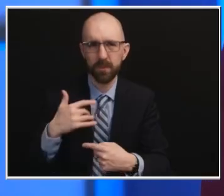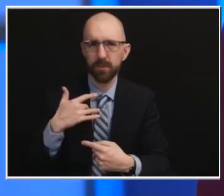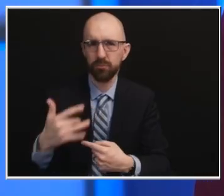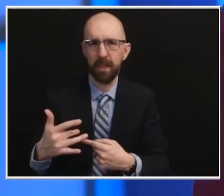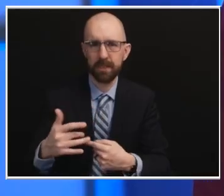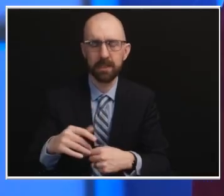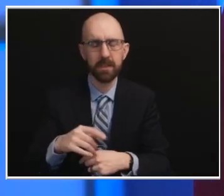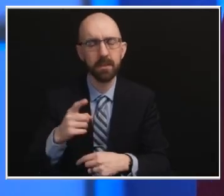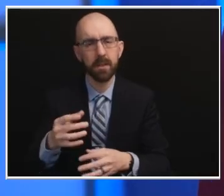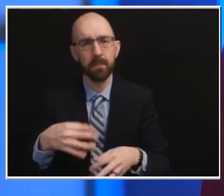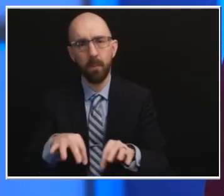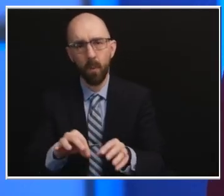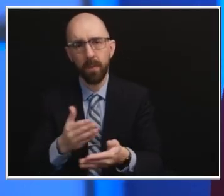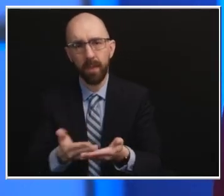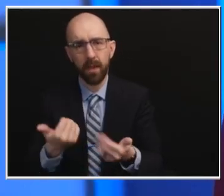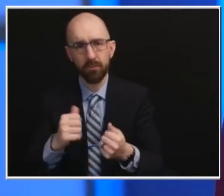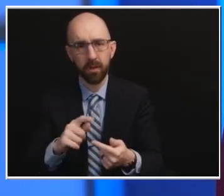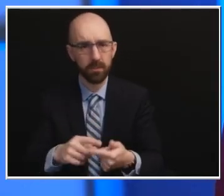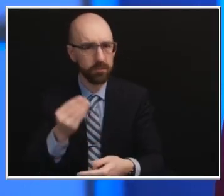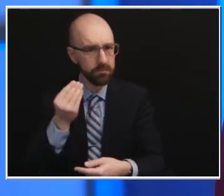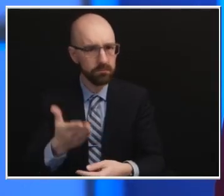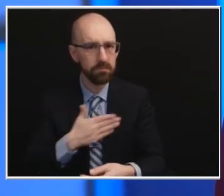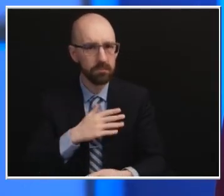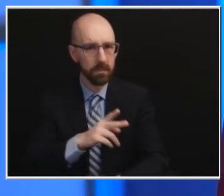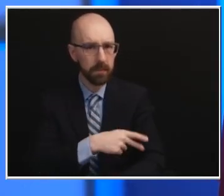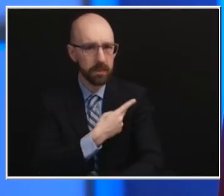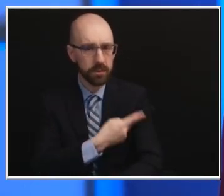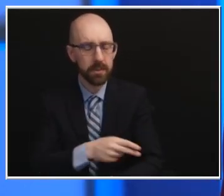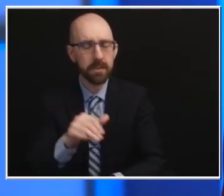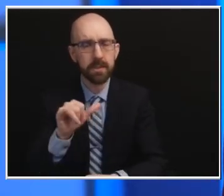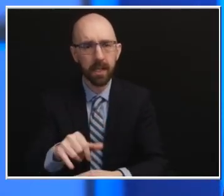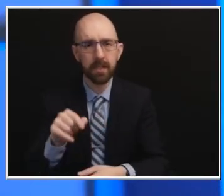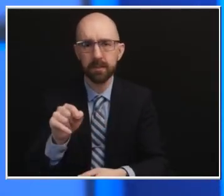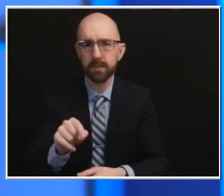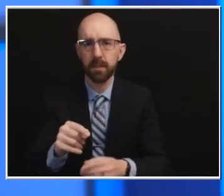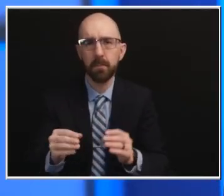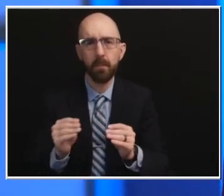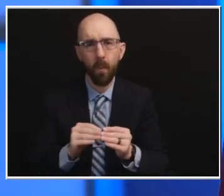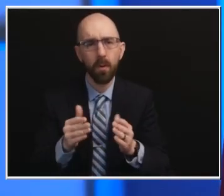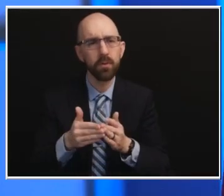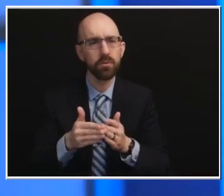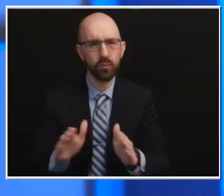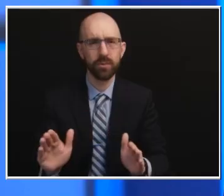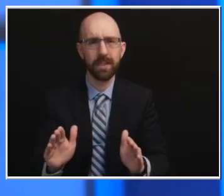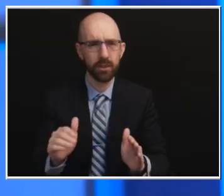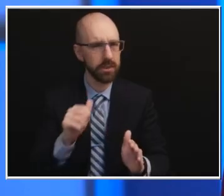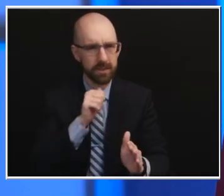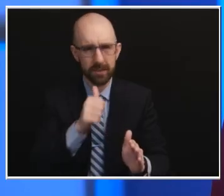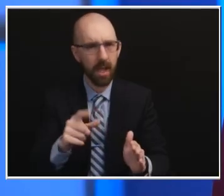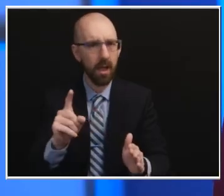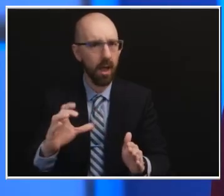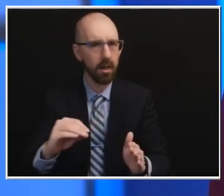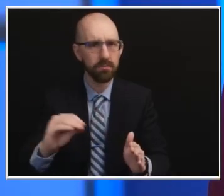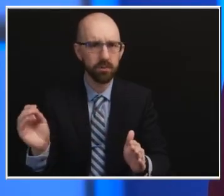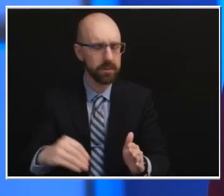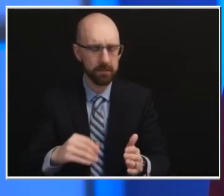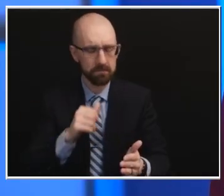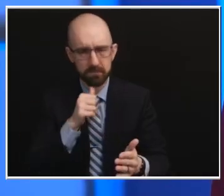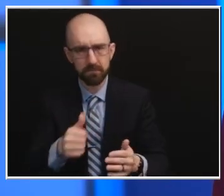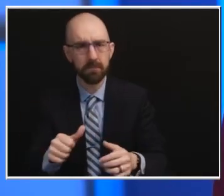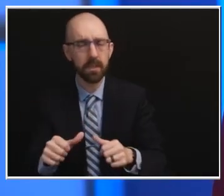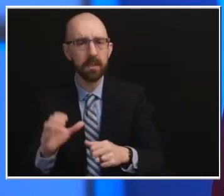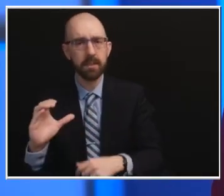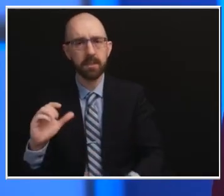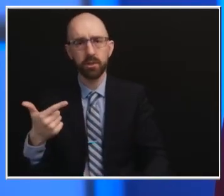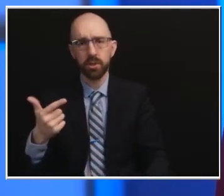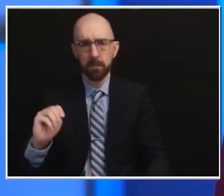things I try to tell my patients is that this is more of a generalization. It's not 100%. The continuous glucose monitors